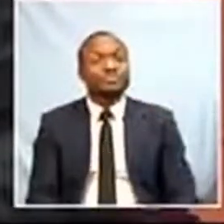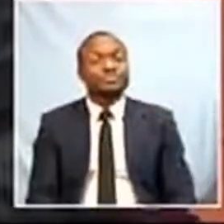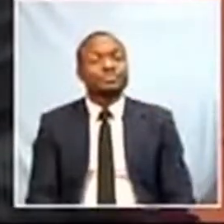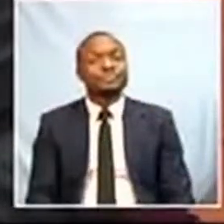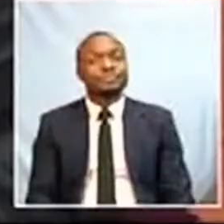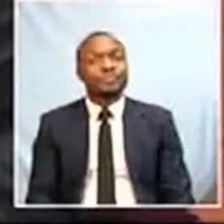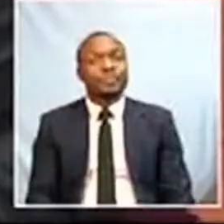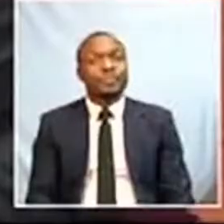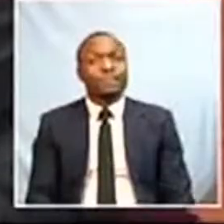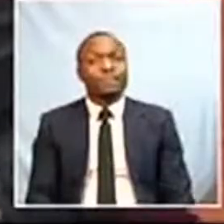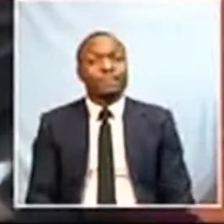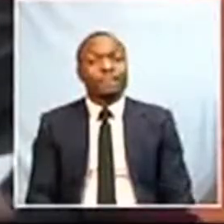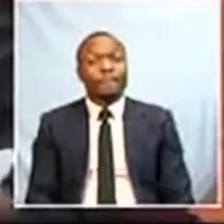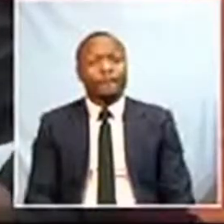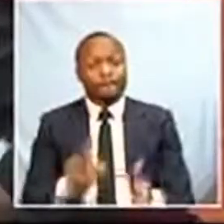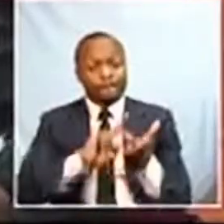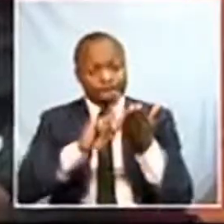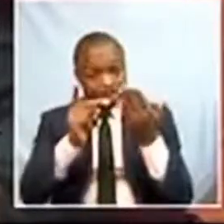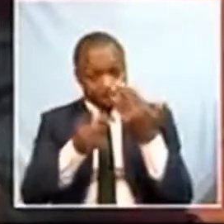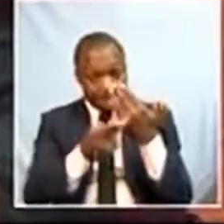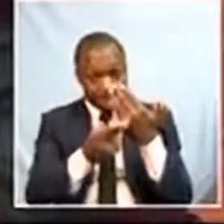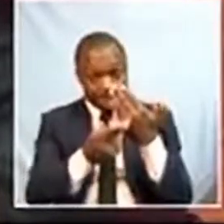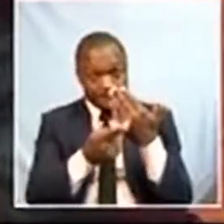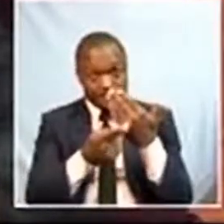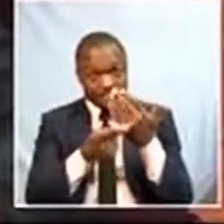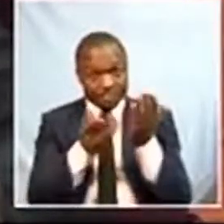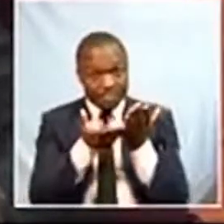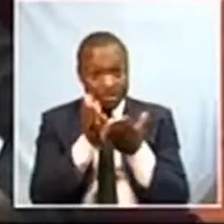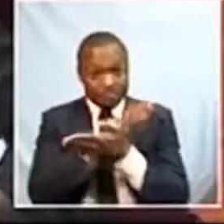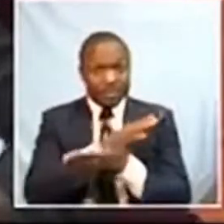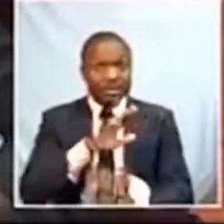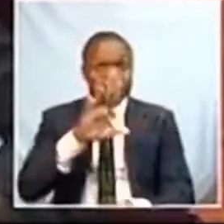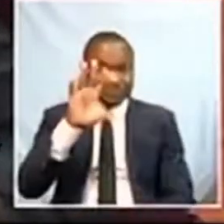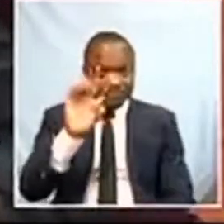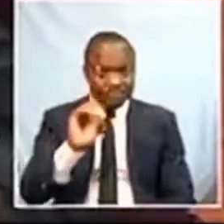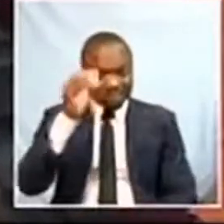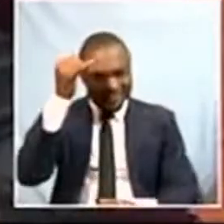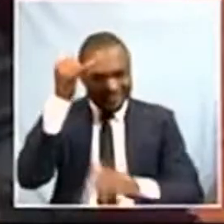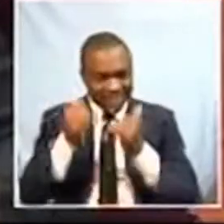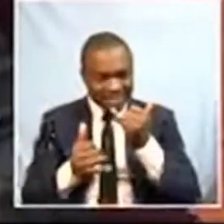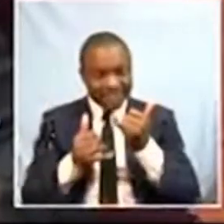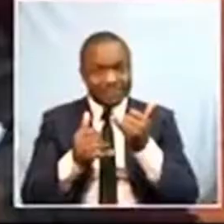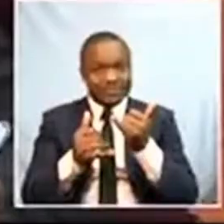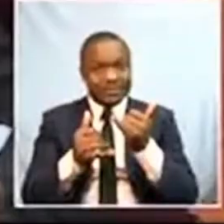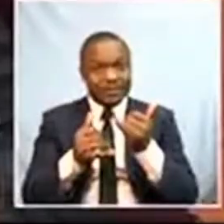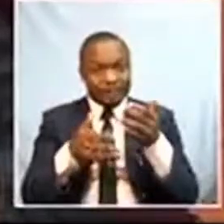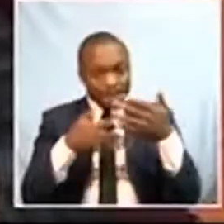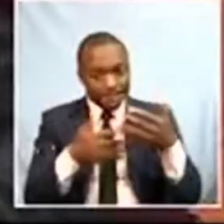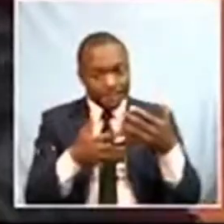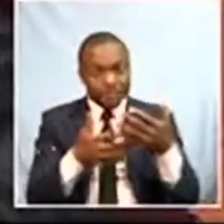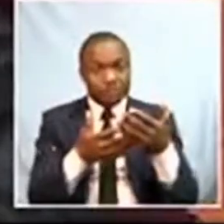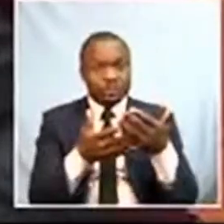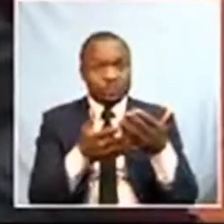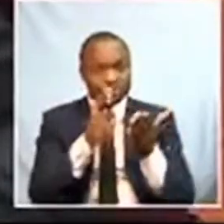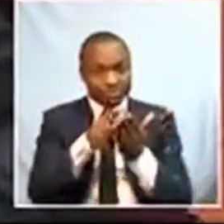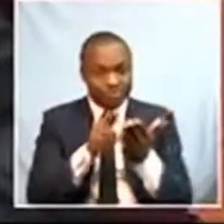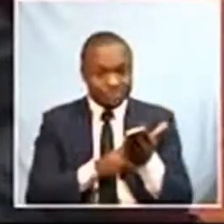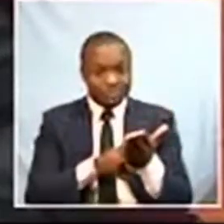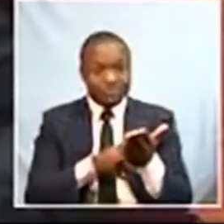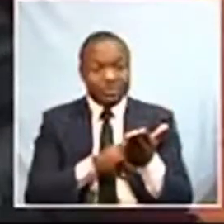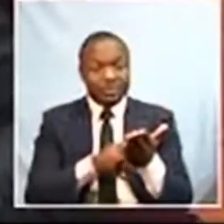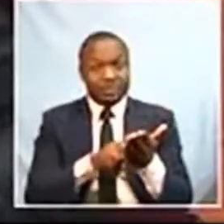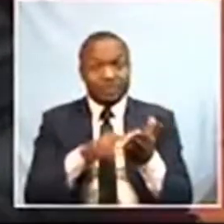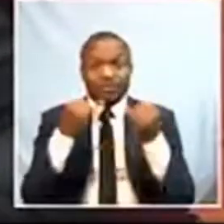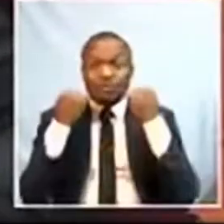So in terms of the schedule, if you go to page 50, the last page of the report, the summaries